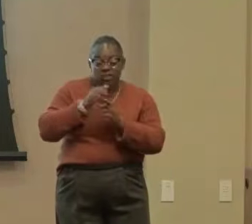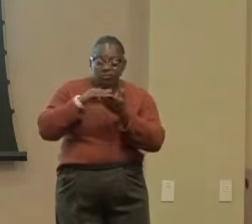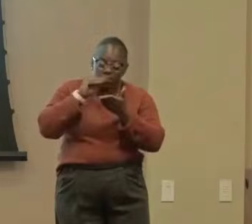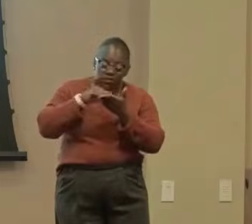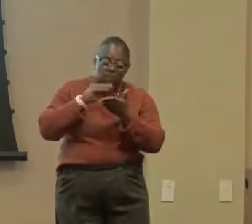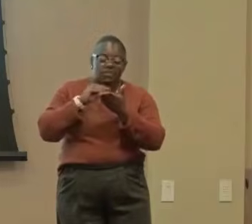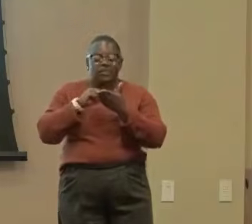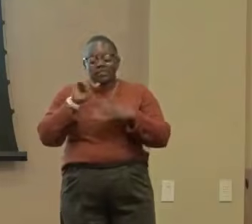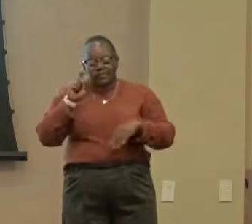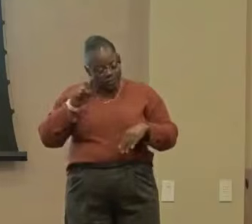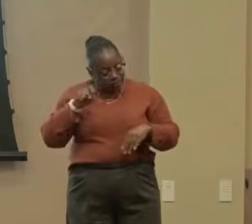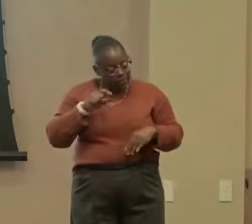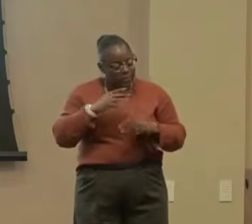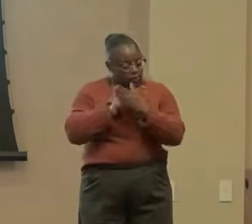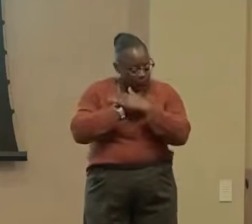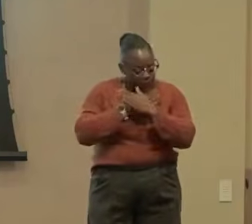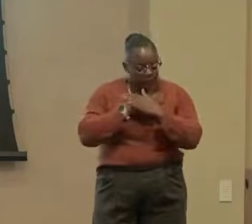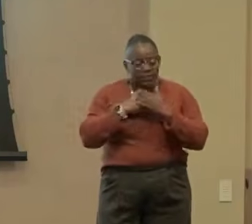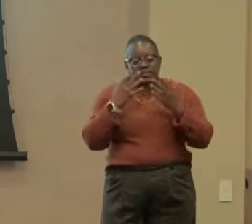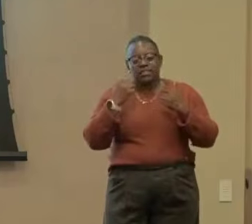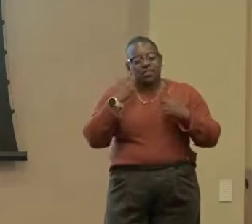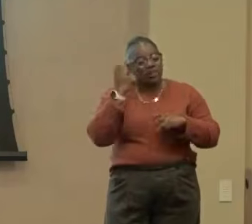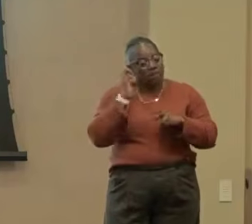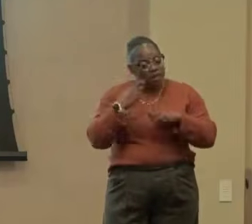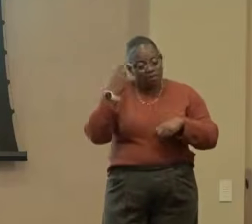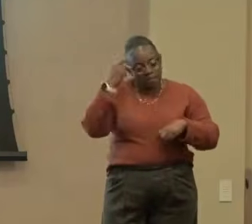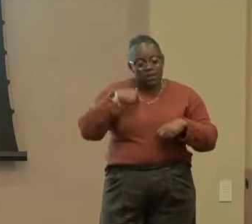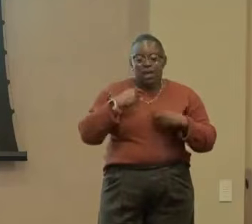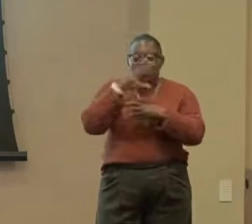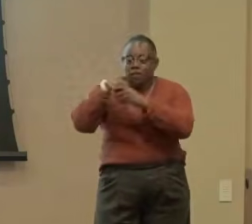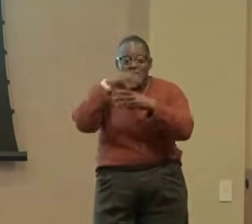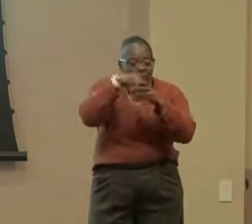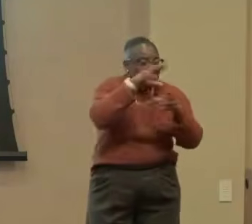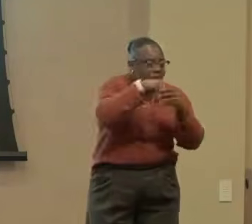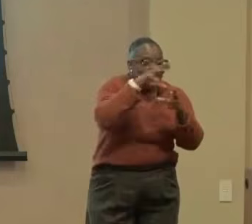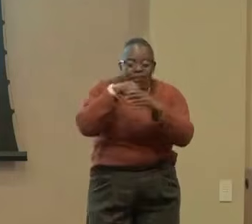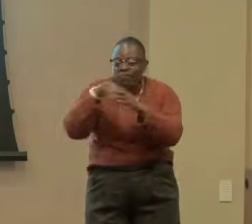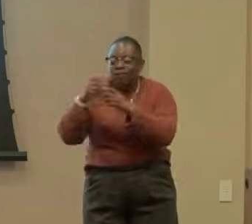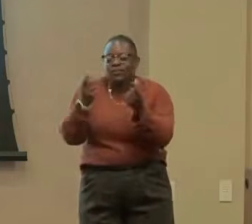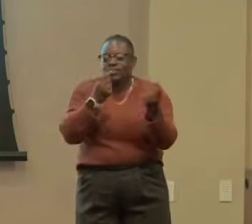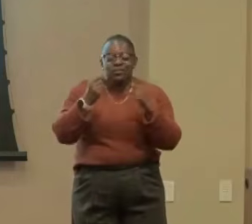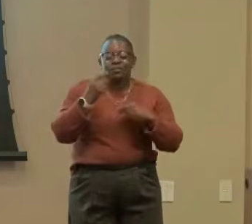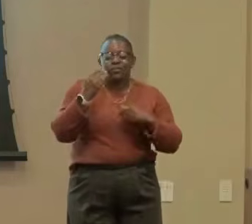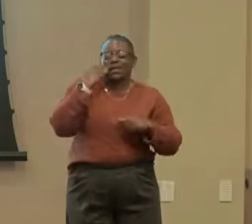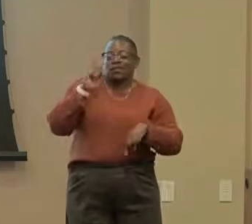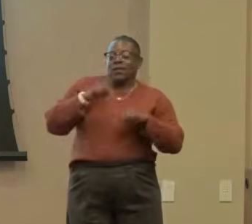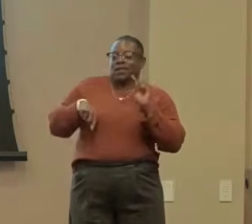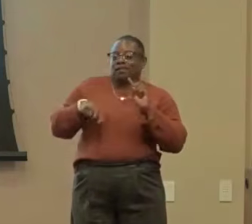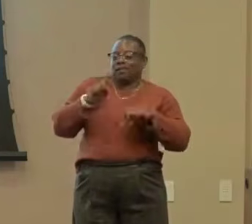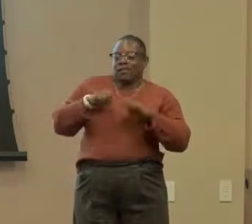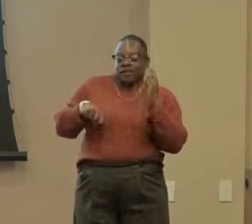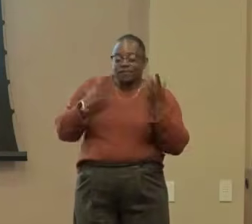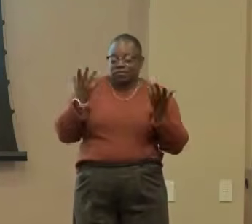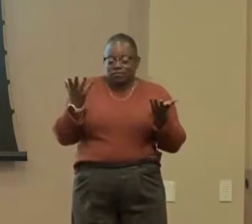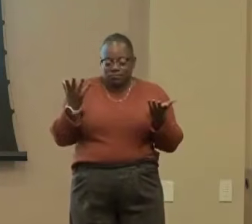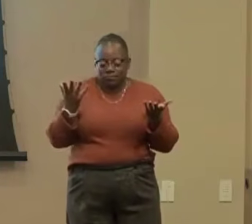hard, or at least for me, to do, because I want to do everything and I want to go to everything. But I know that I can't, and I just have to